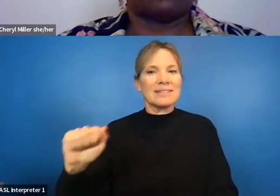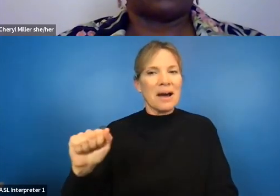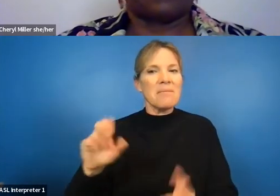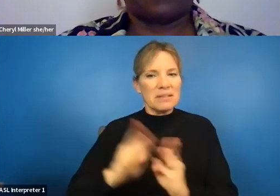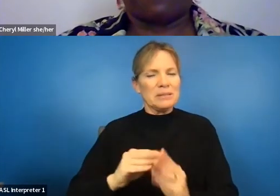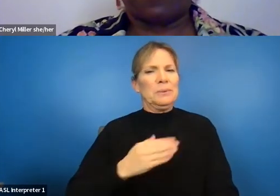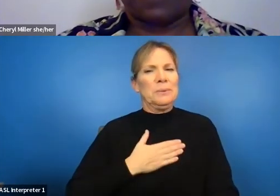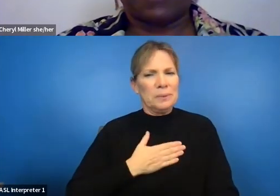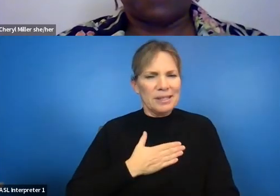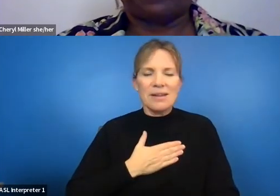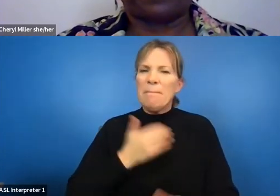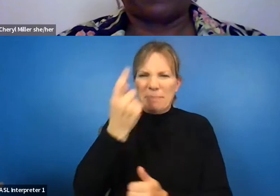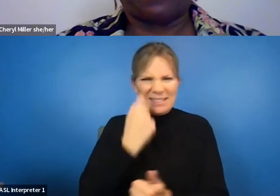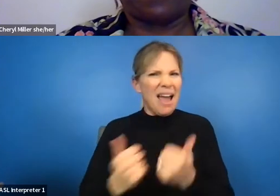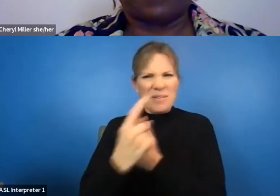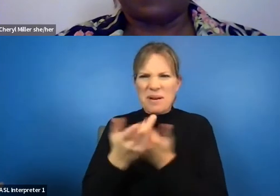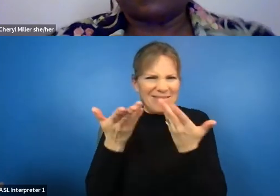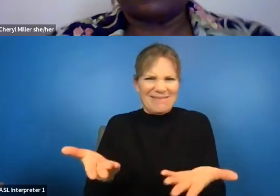meetings, because everybody,